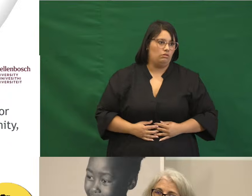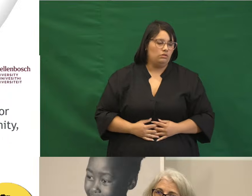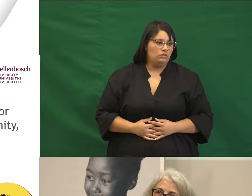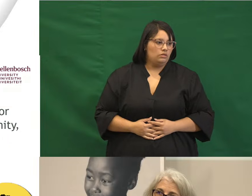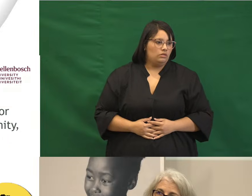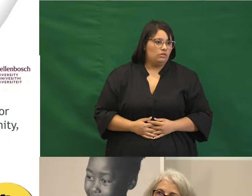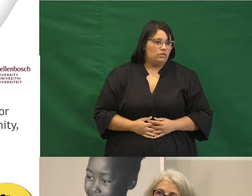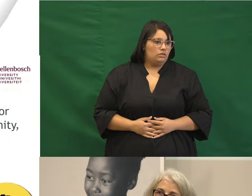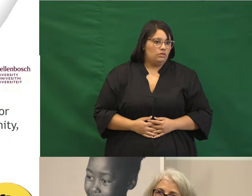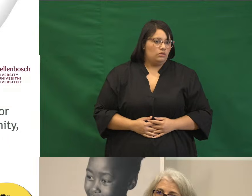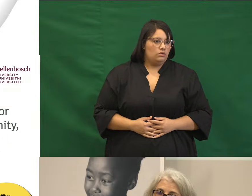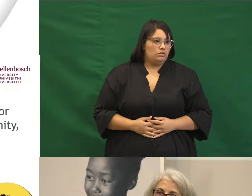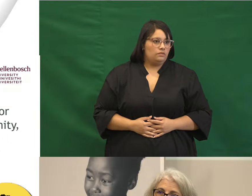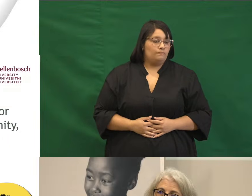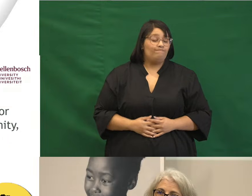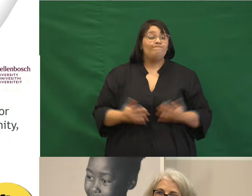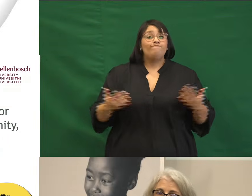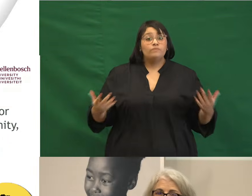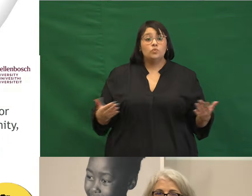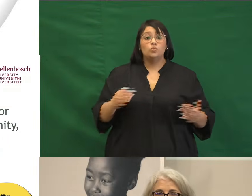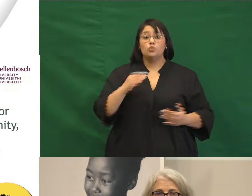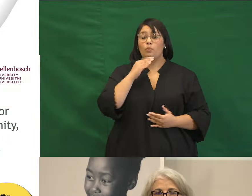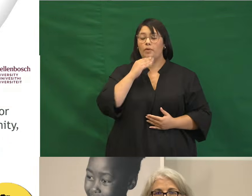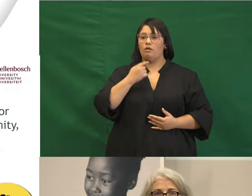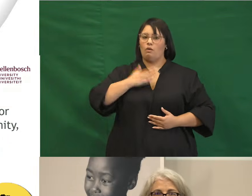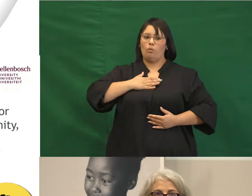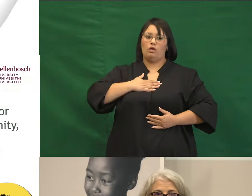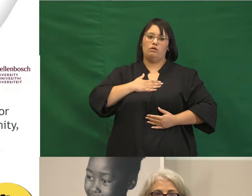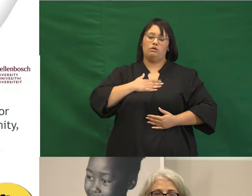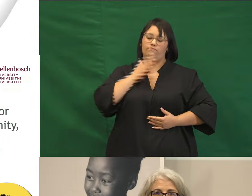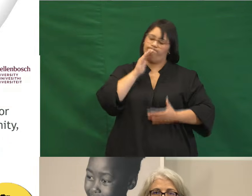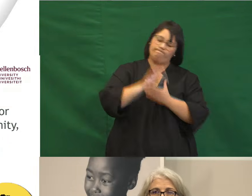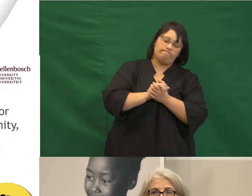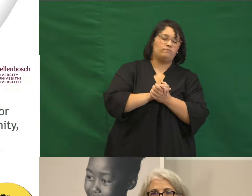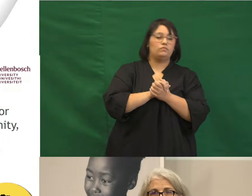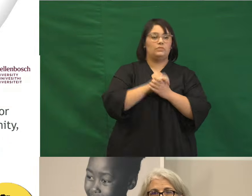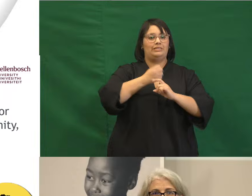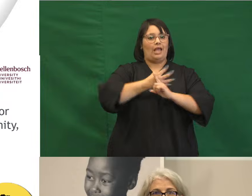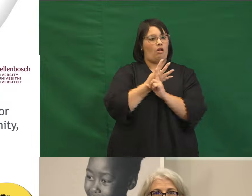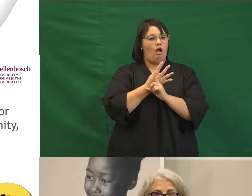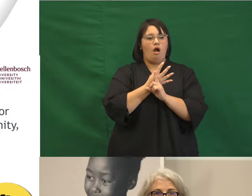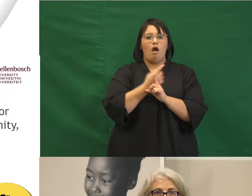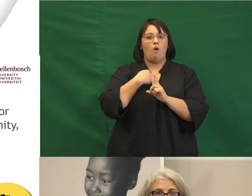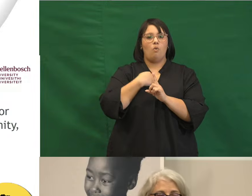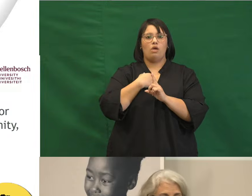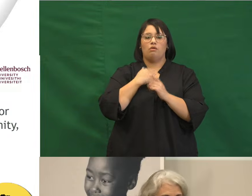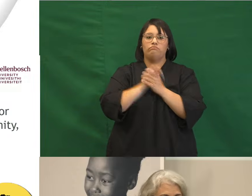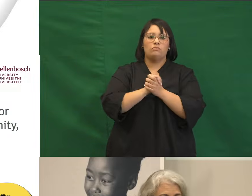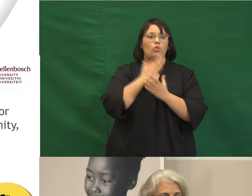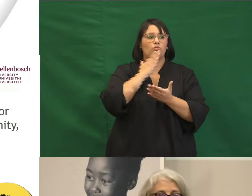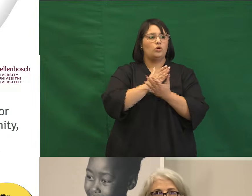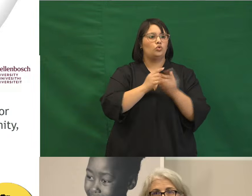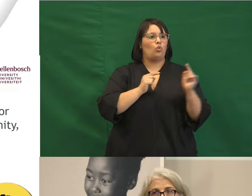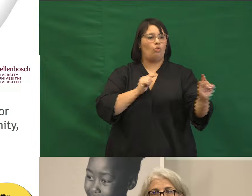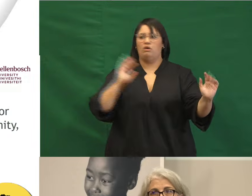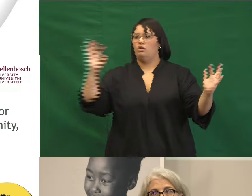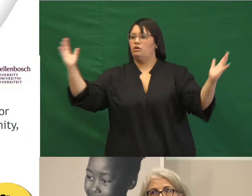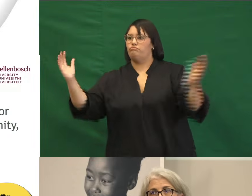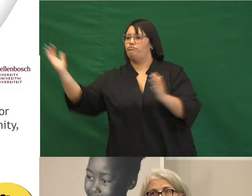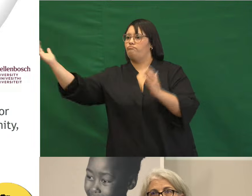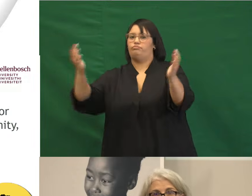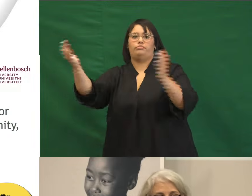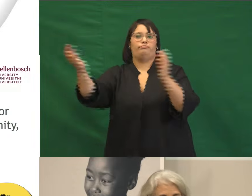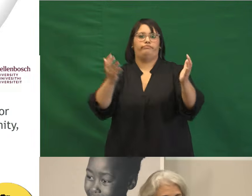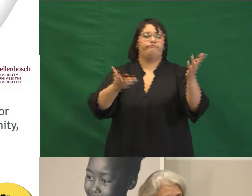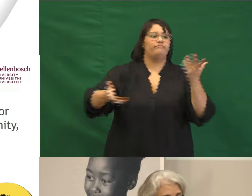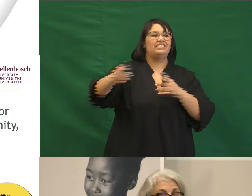So what we want to say is SADiLaR is very committed to collaboration and to bringing people together to collaborate